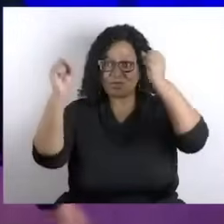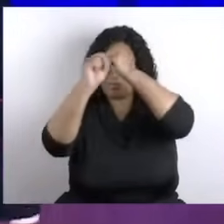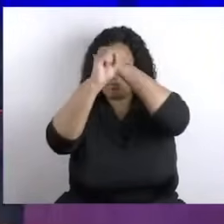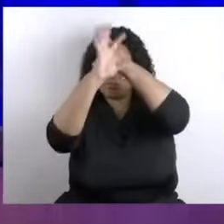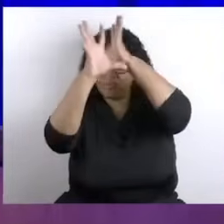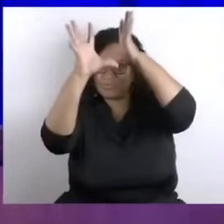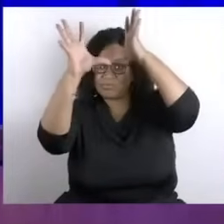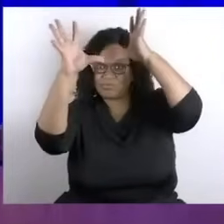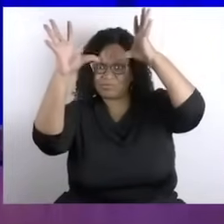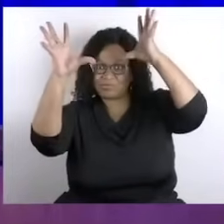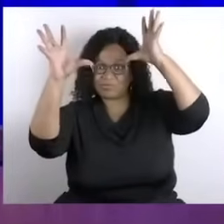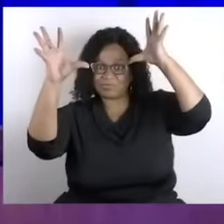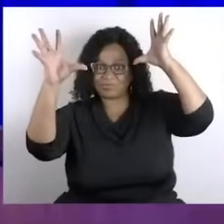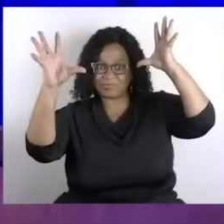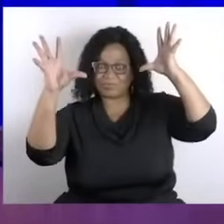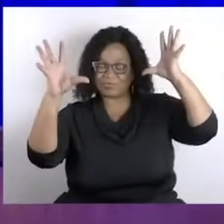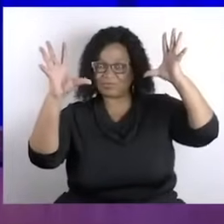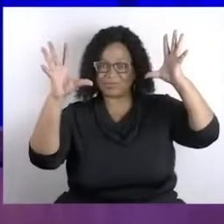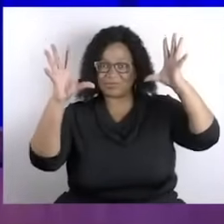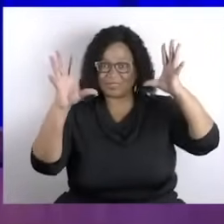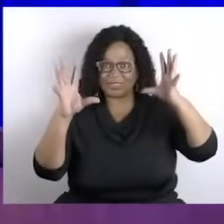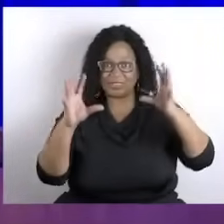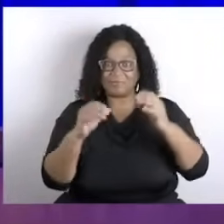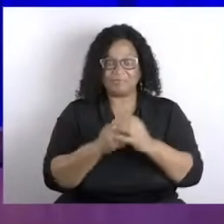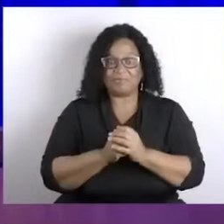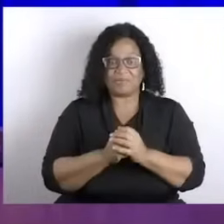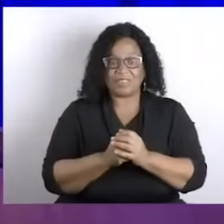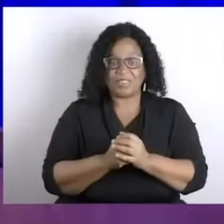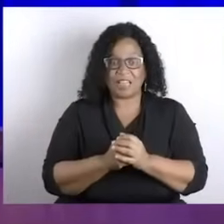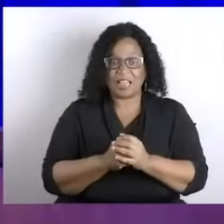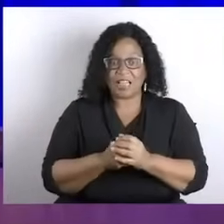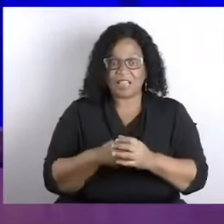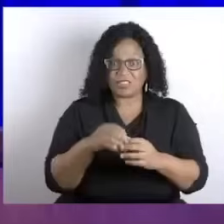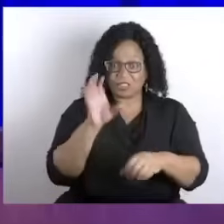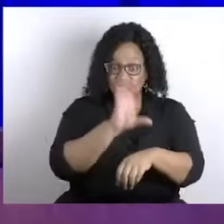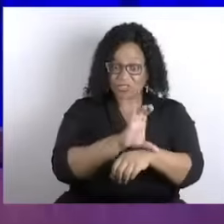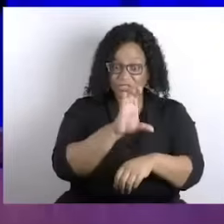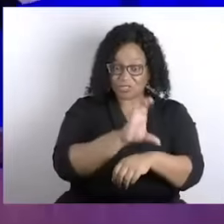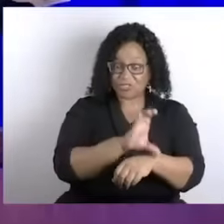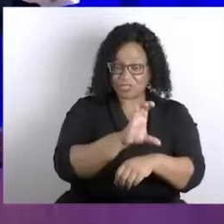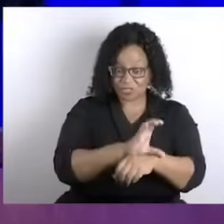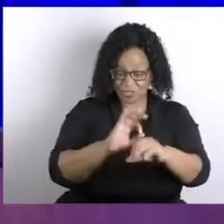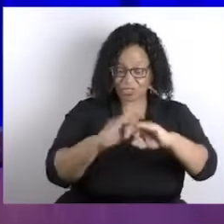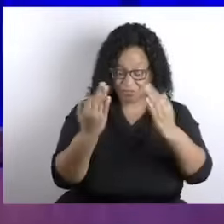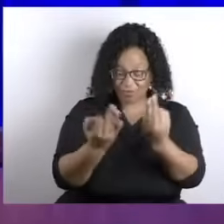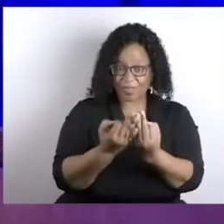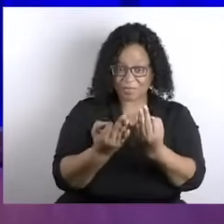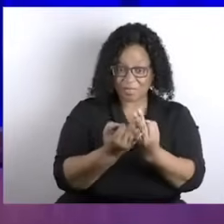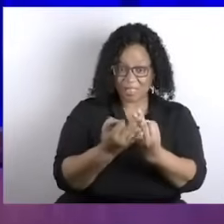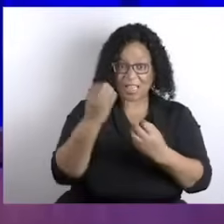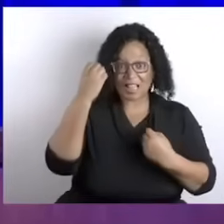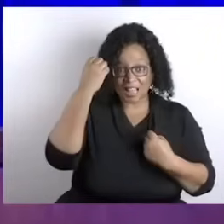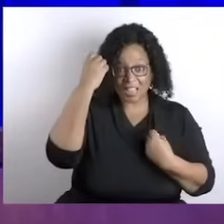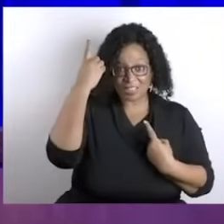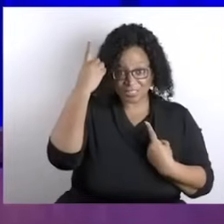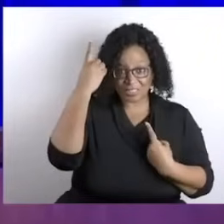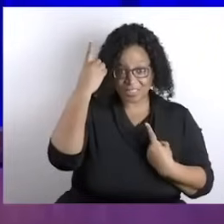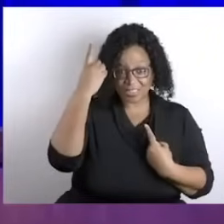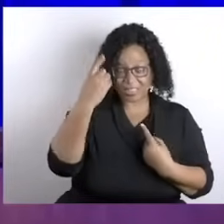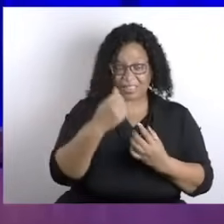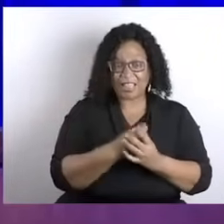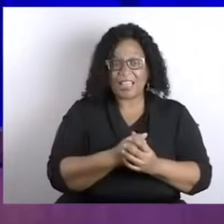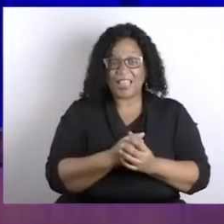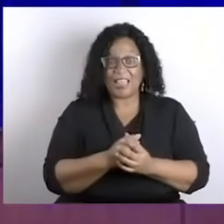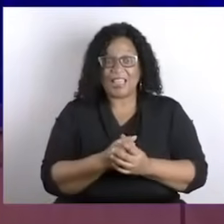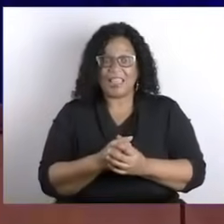on. It is the picture, church family, of a weaver who has the picture of